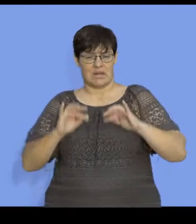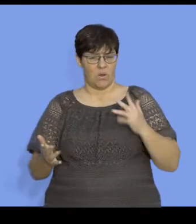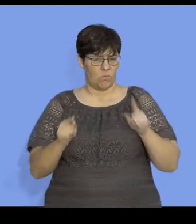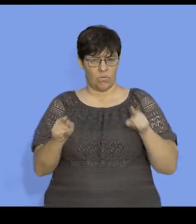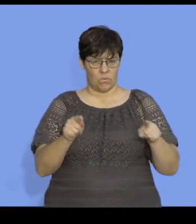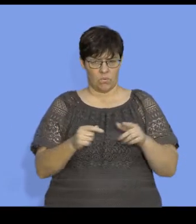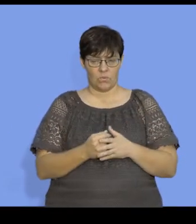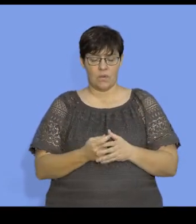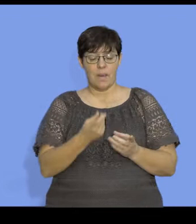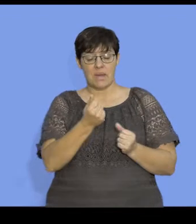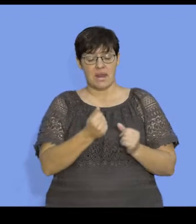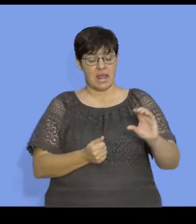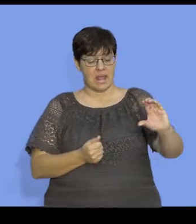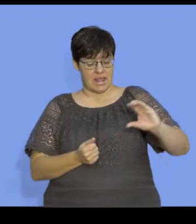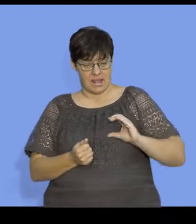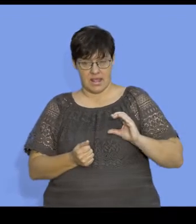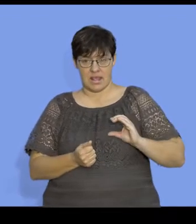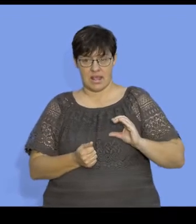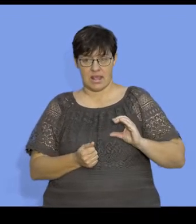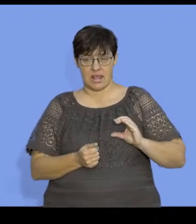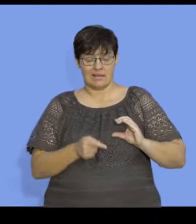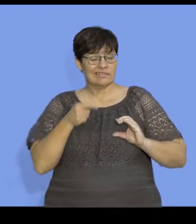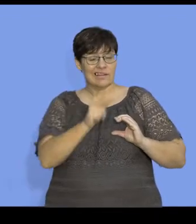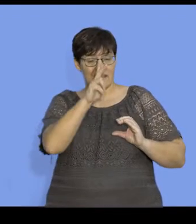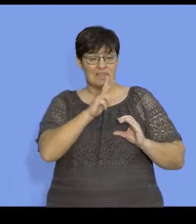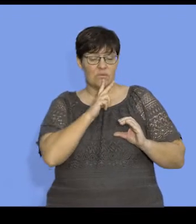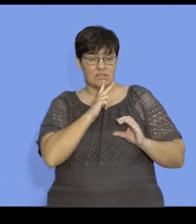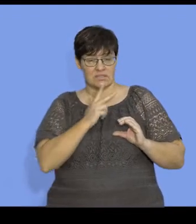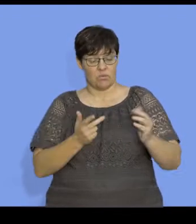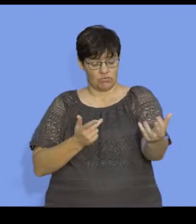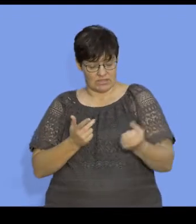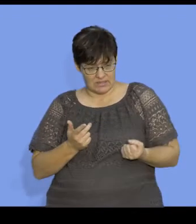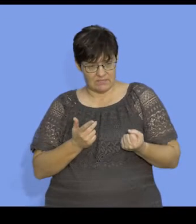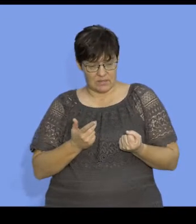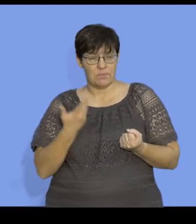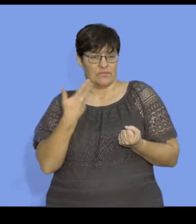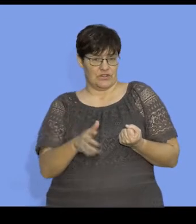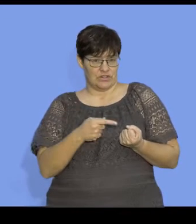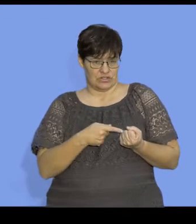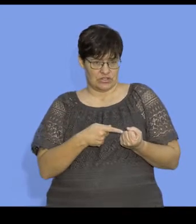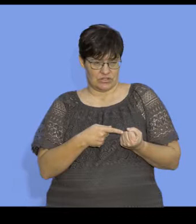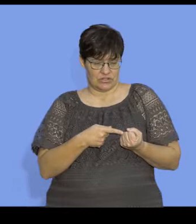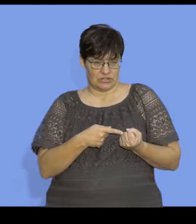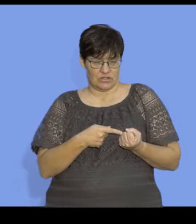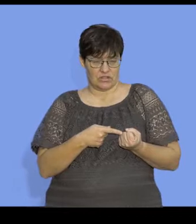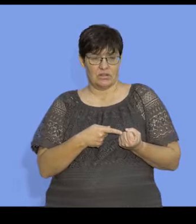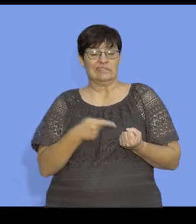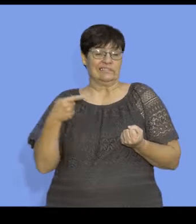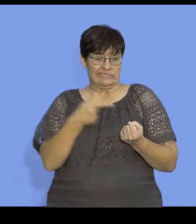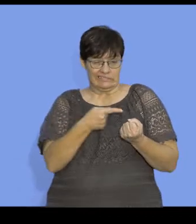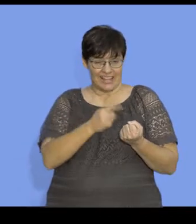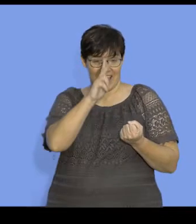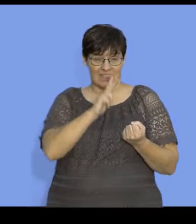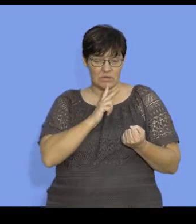one there, is what we have received. So obviously that figure will go into my